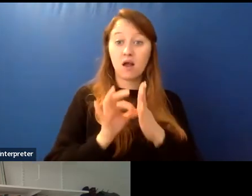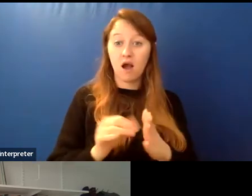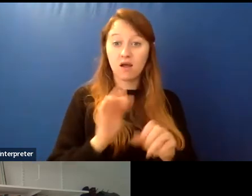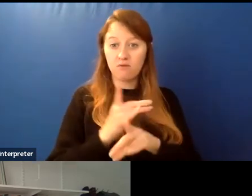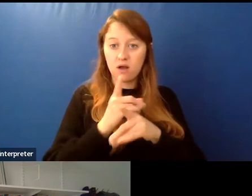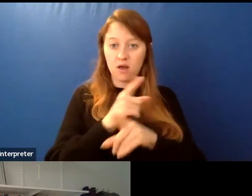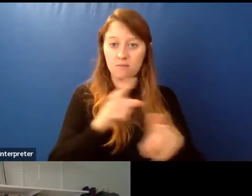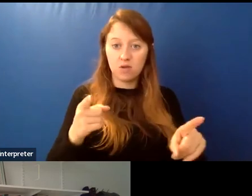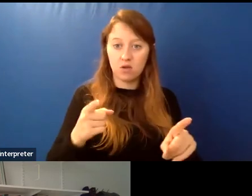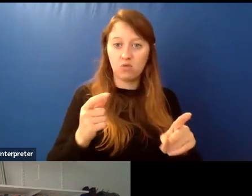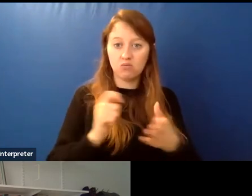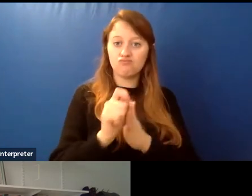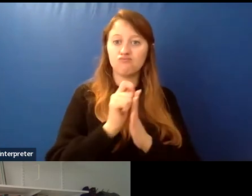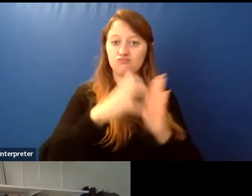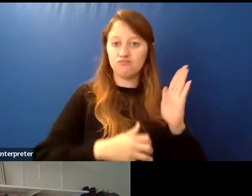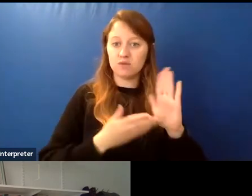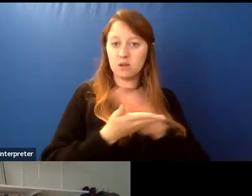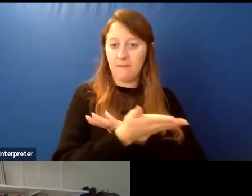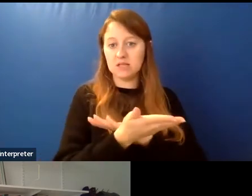submit and